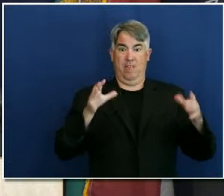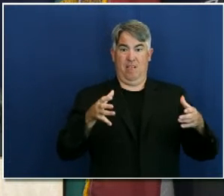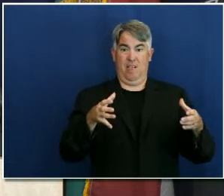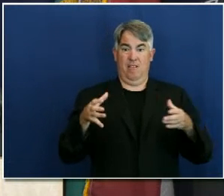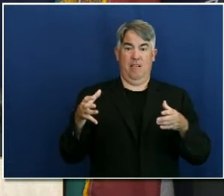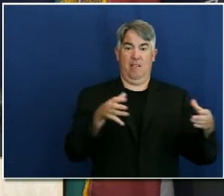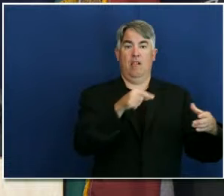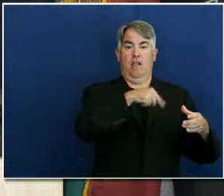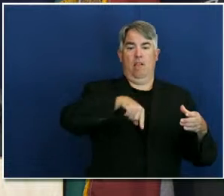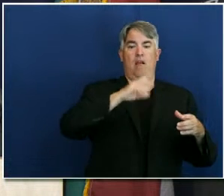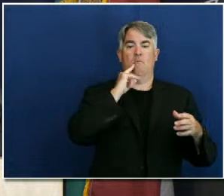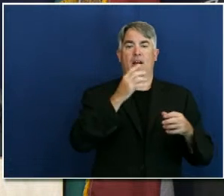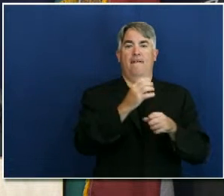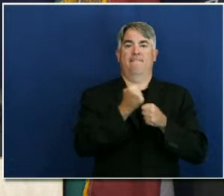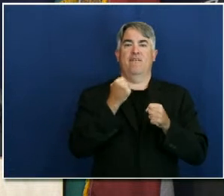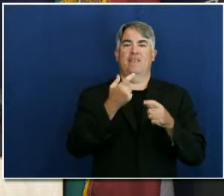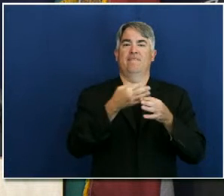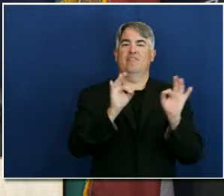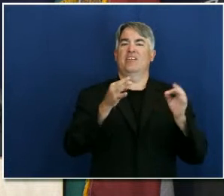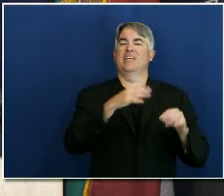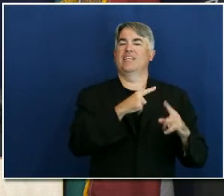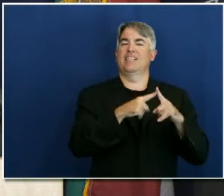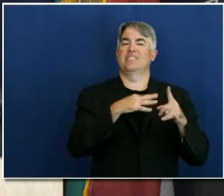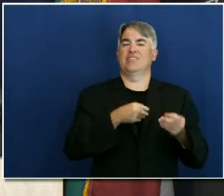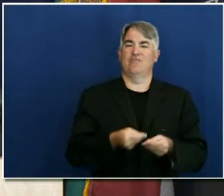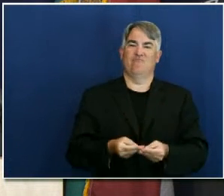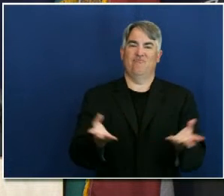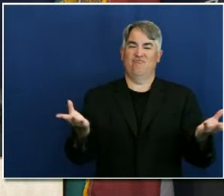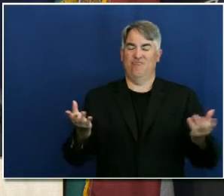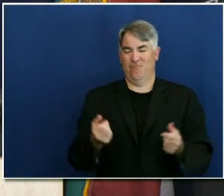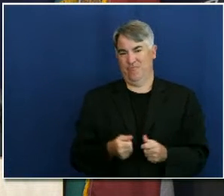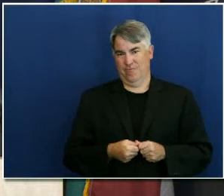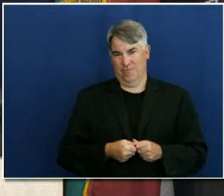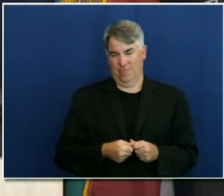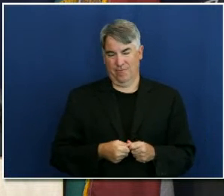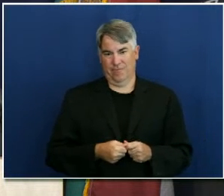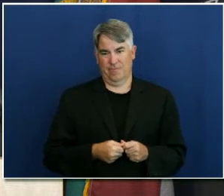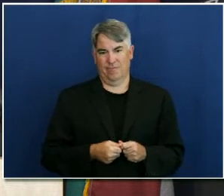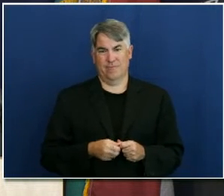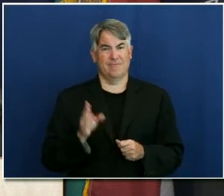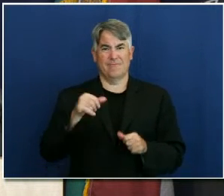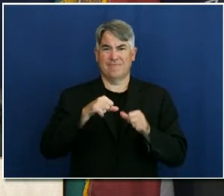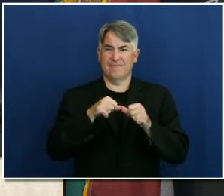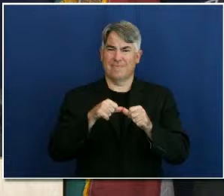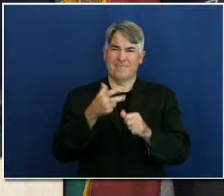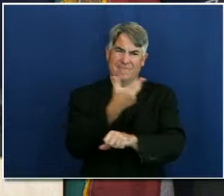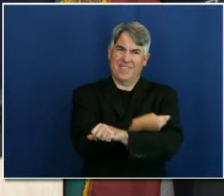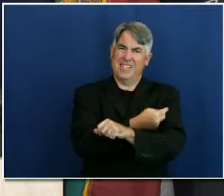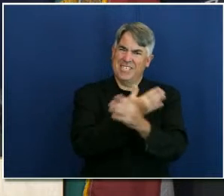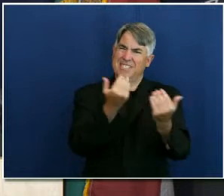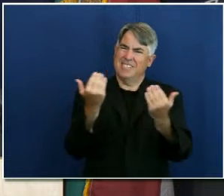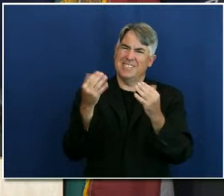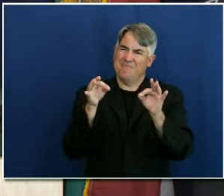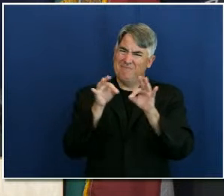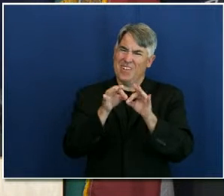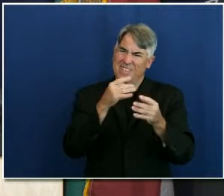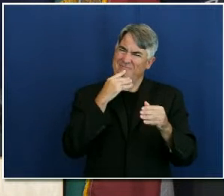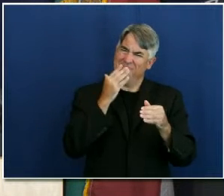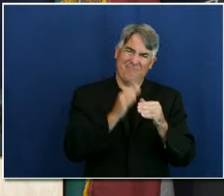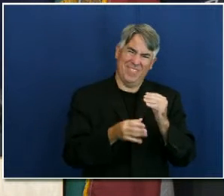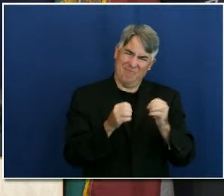giving us 1 week in the yellow tier. Continued efforts around vaccinations with San Diego continuing to do very, very well in